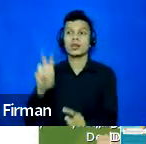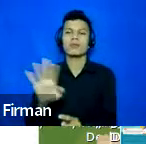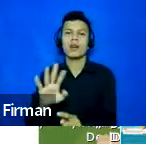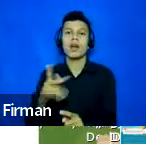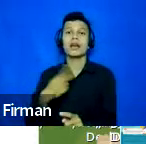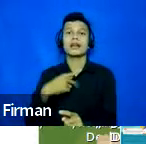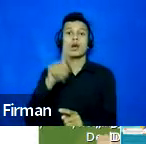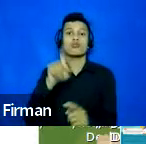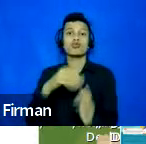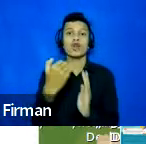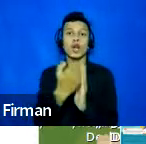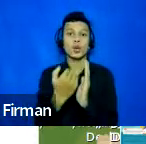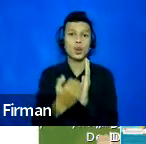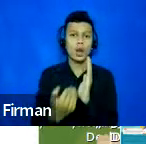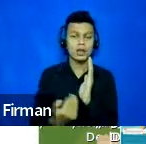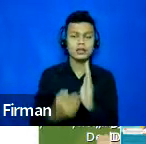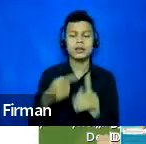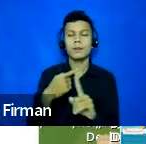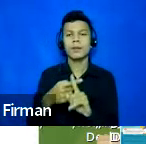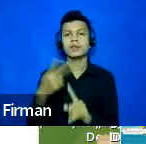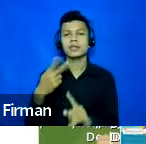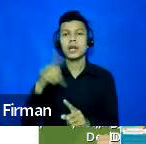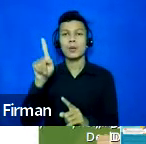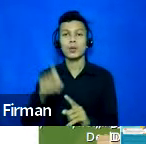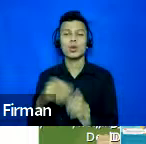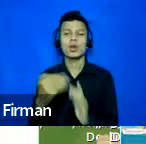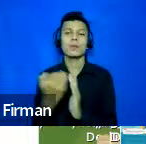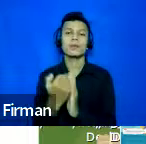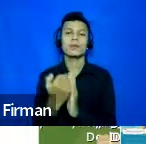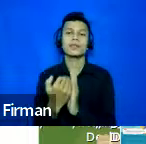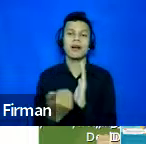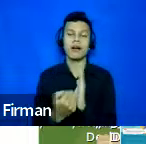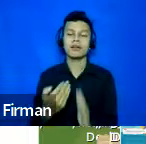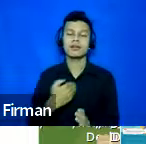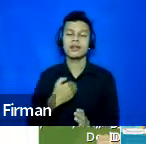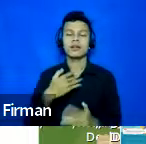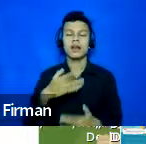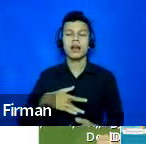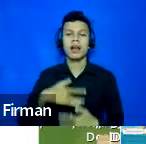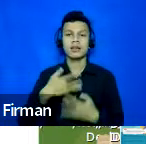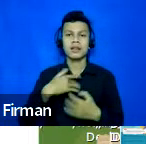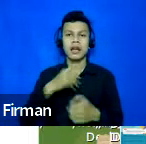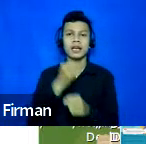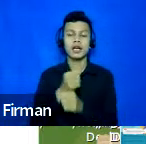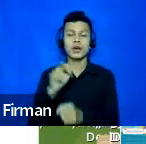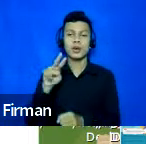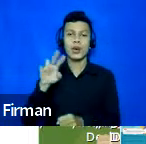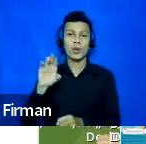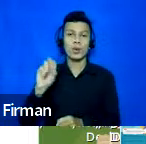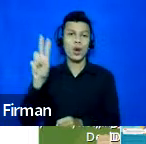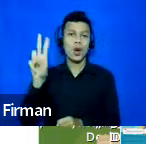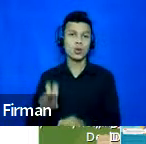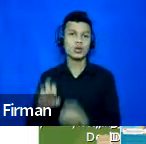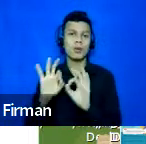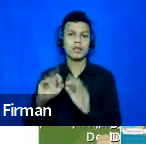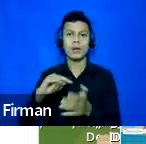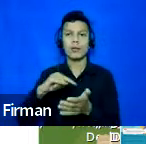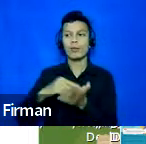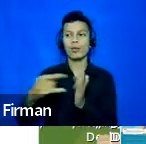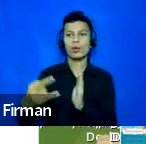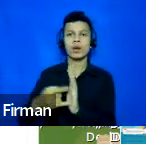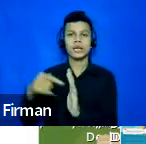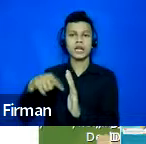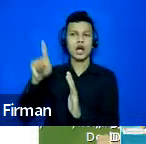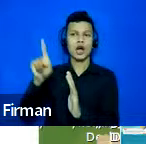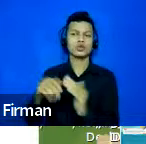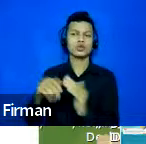policy across the world, and G20 should take a lead in this to make sure that proprietary technologies are kept out of education. And again, what I'm